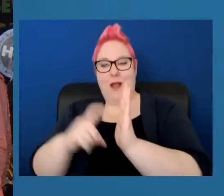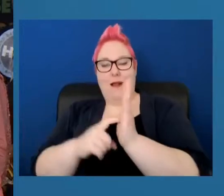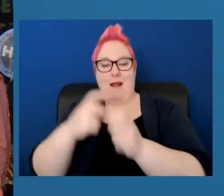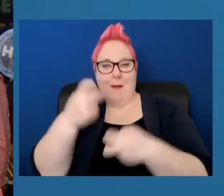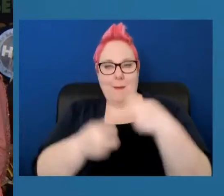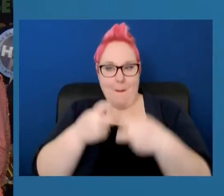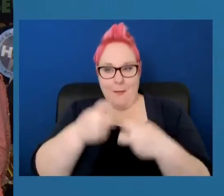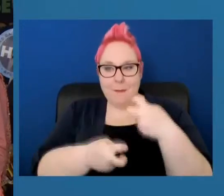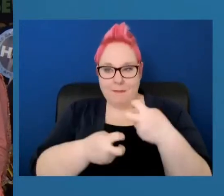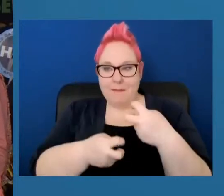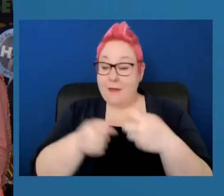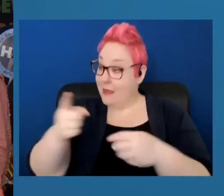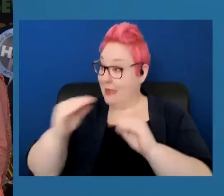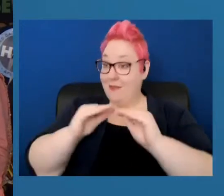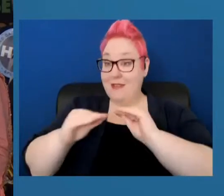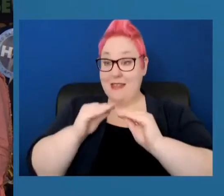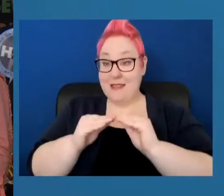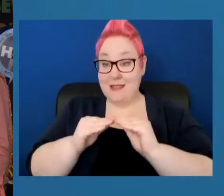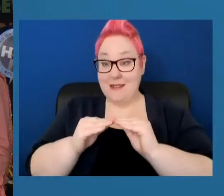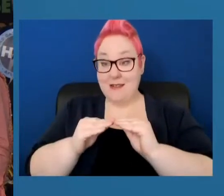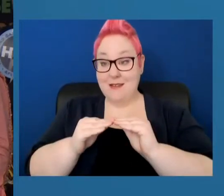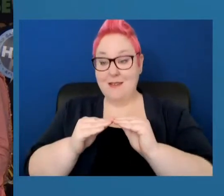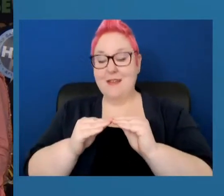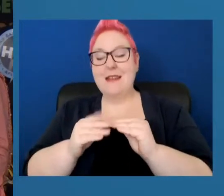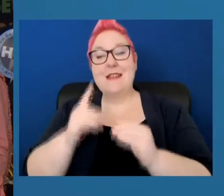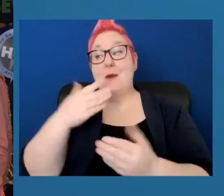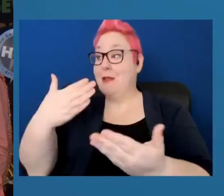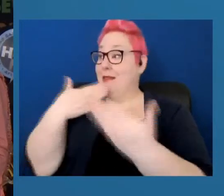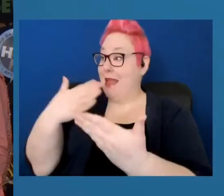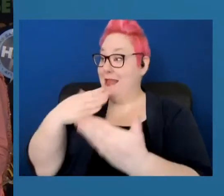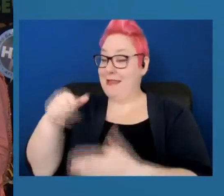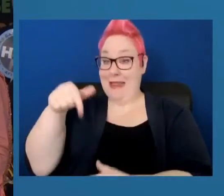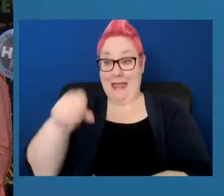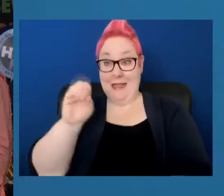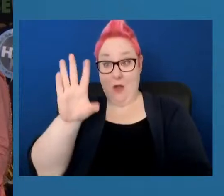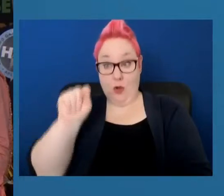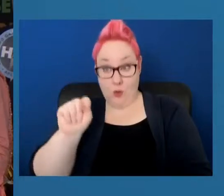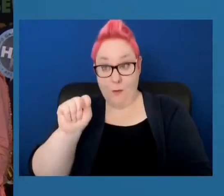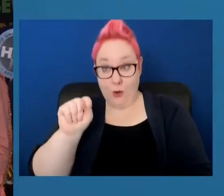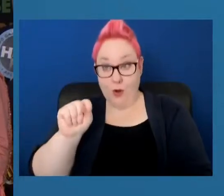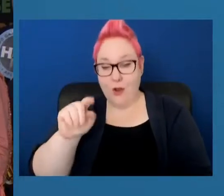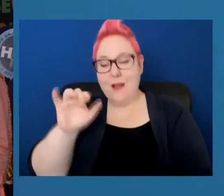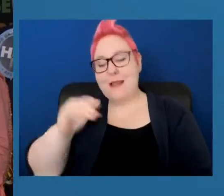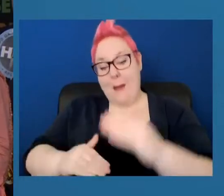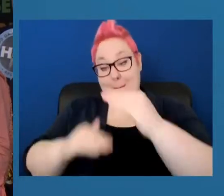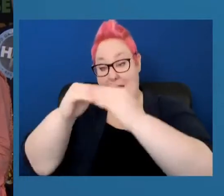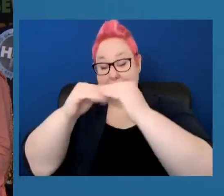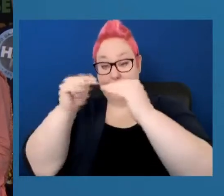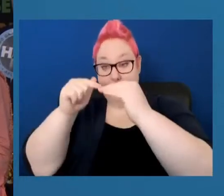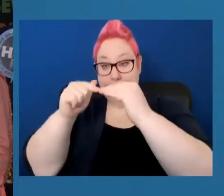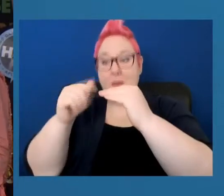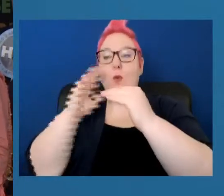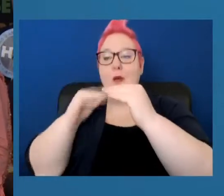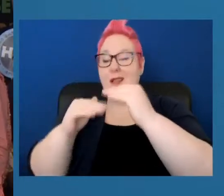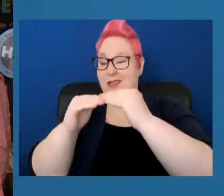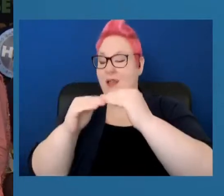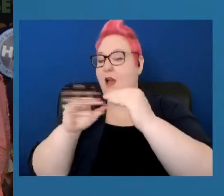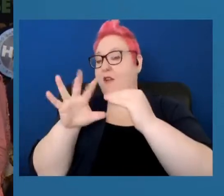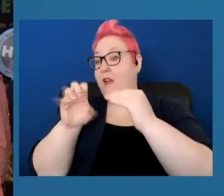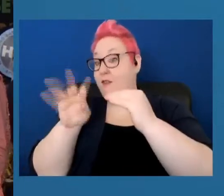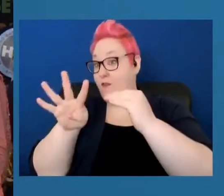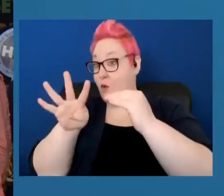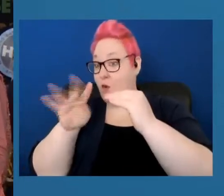they fixed it. So thanks to them, this October, that maximum benefit will increase from $504